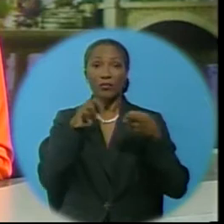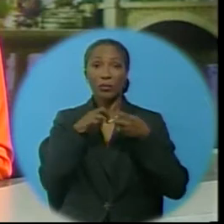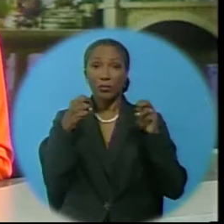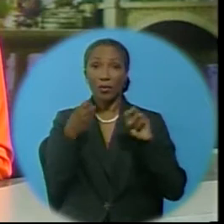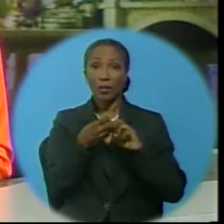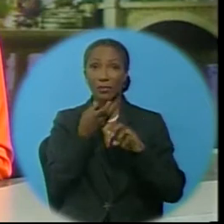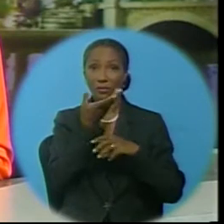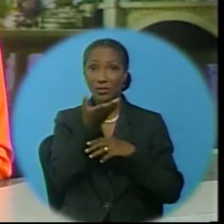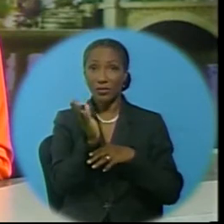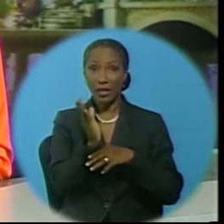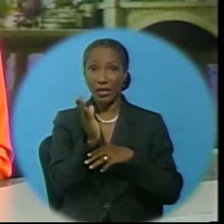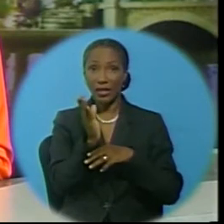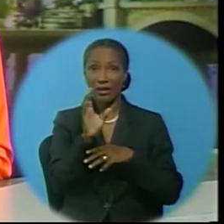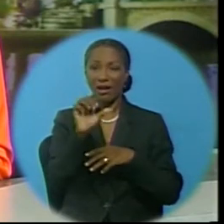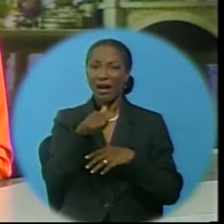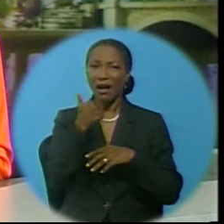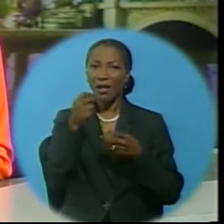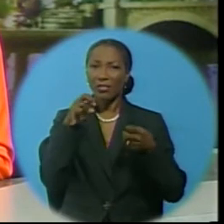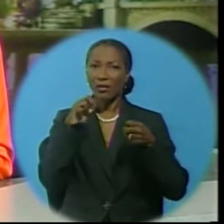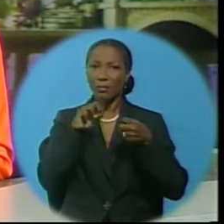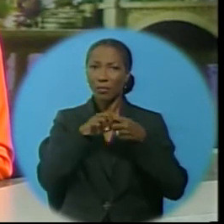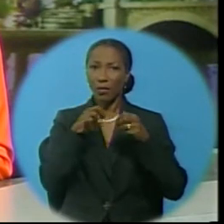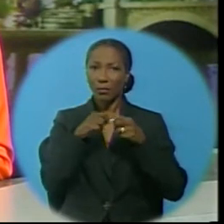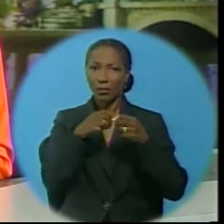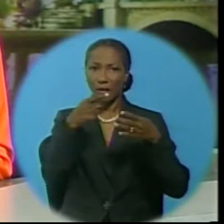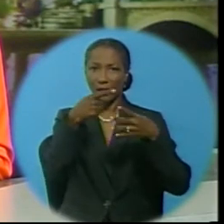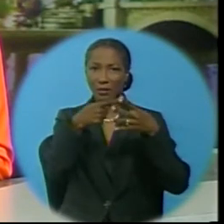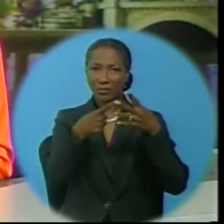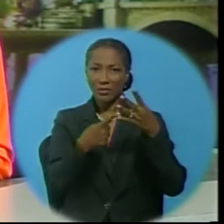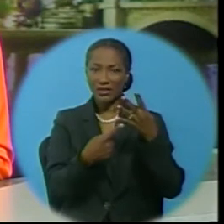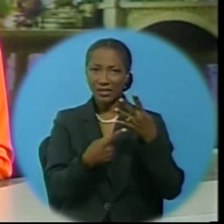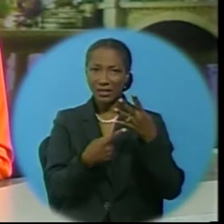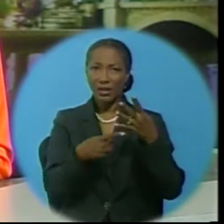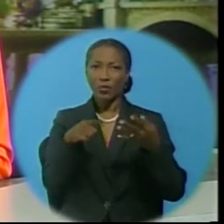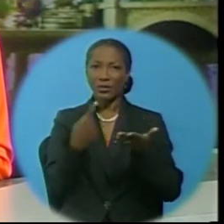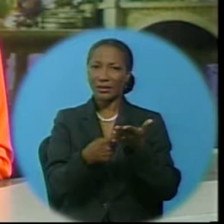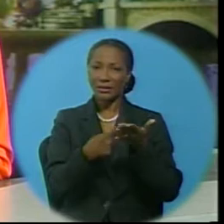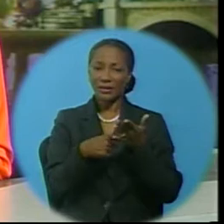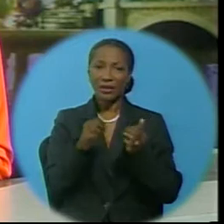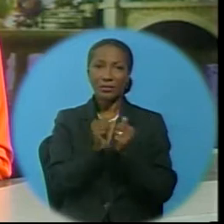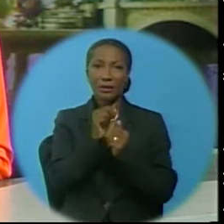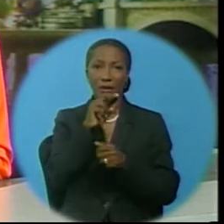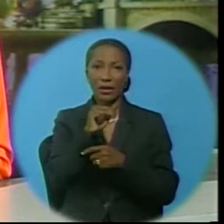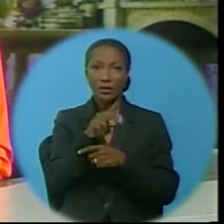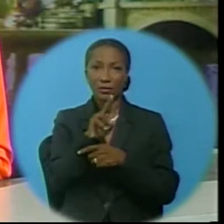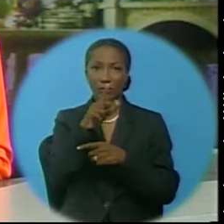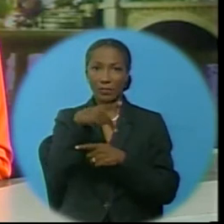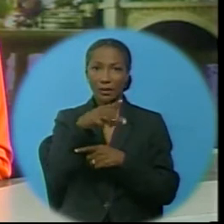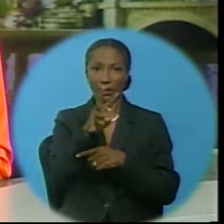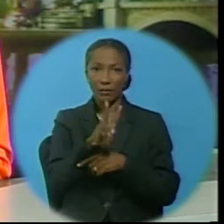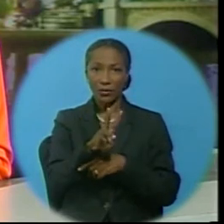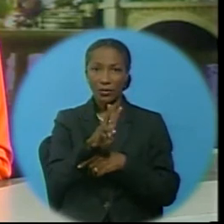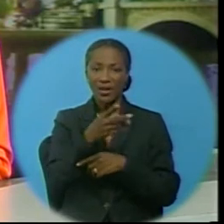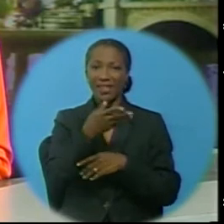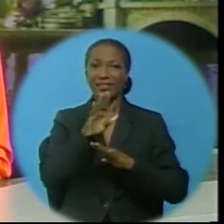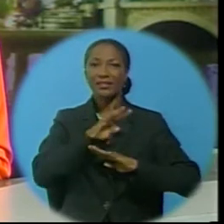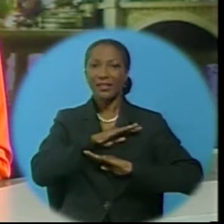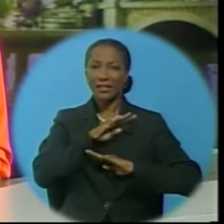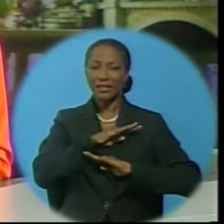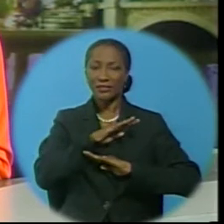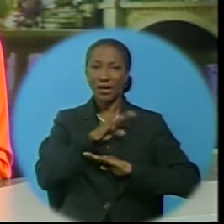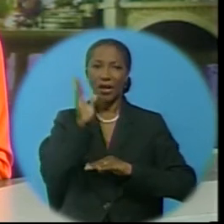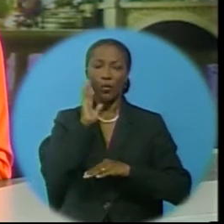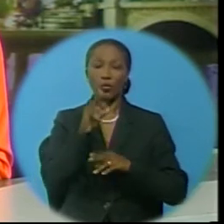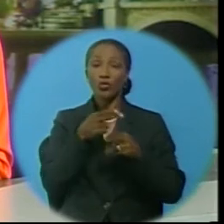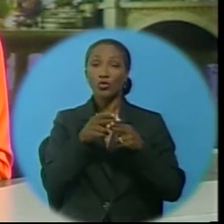which surfaced were discussed with the NUPW, and they are satisfied these will be put behind them soon, since plans have been identified to address